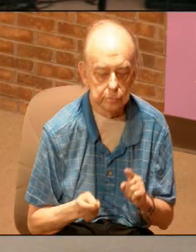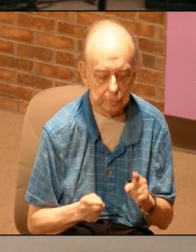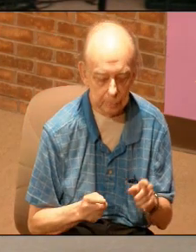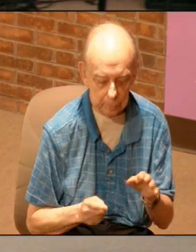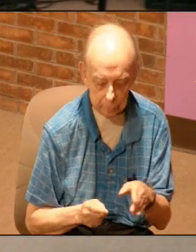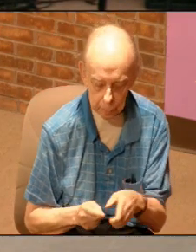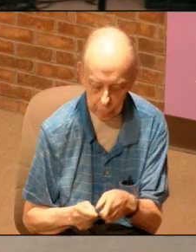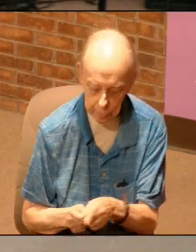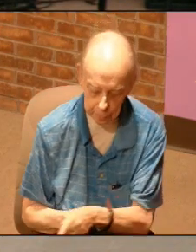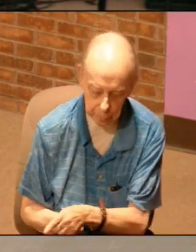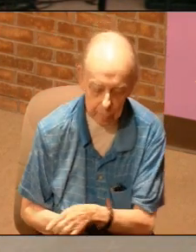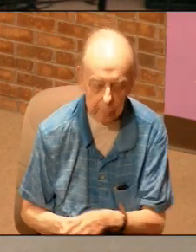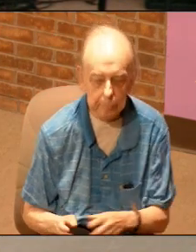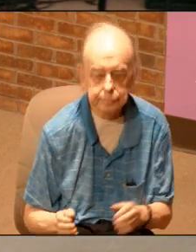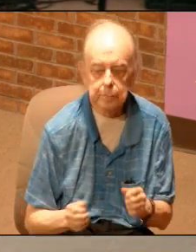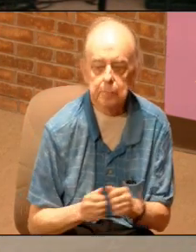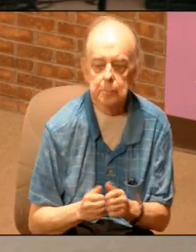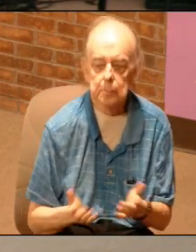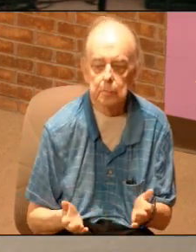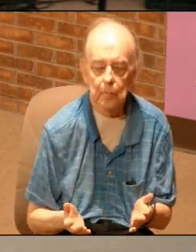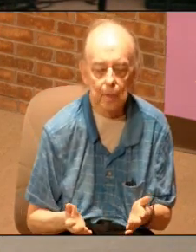reaction with